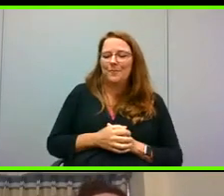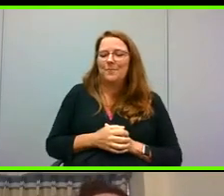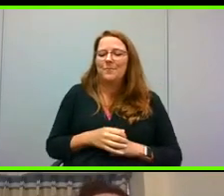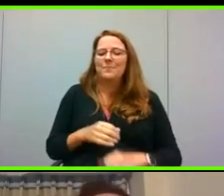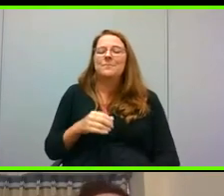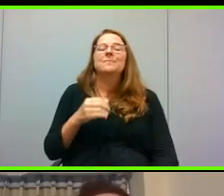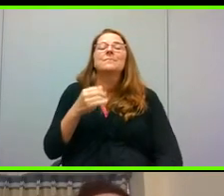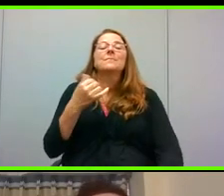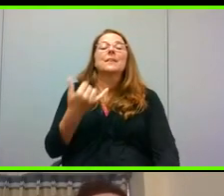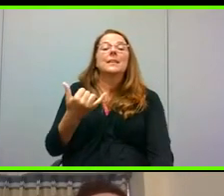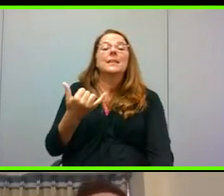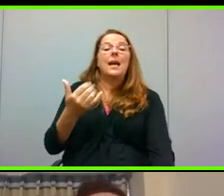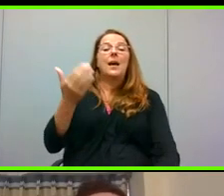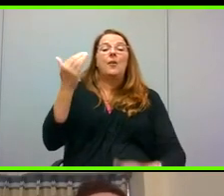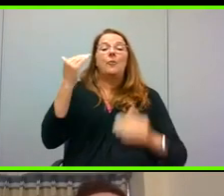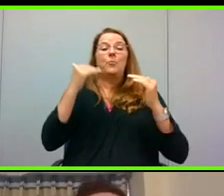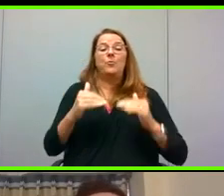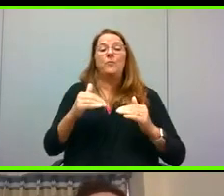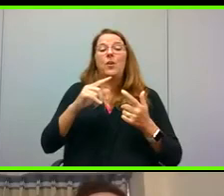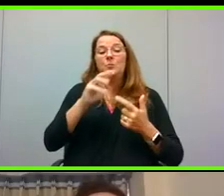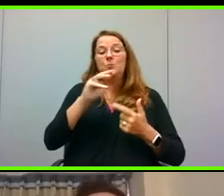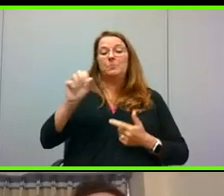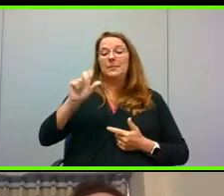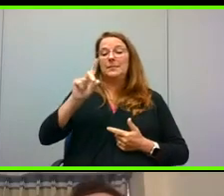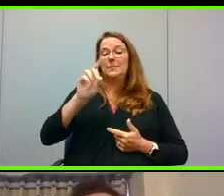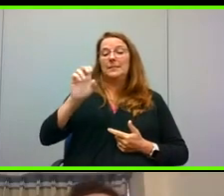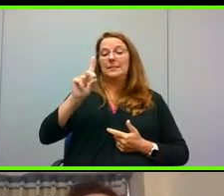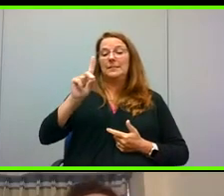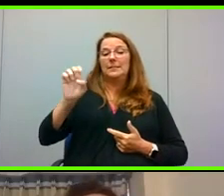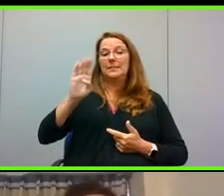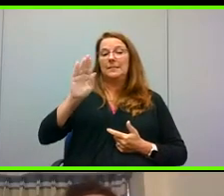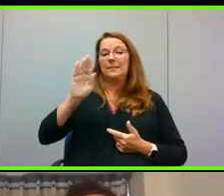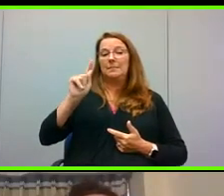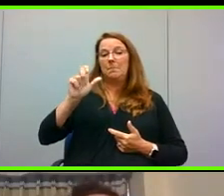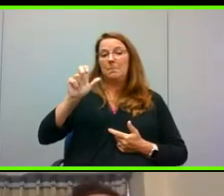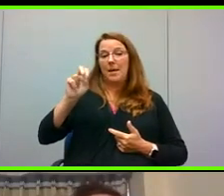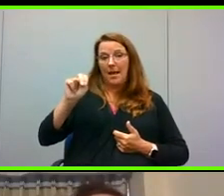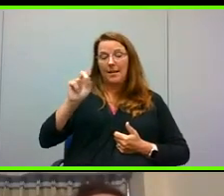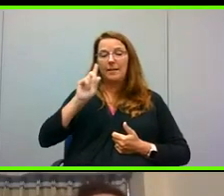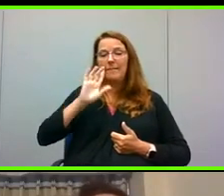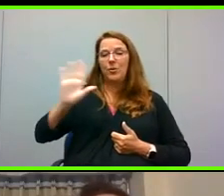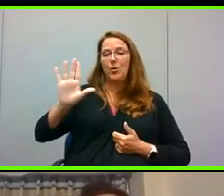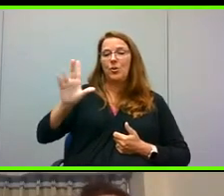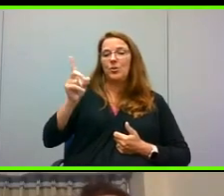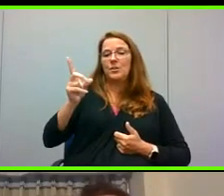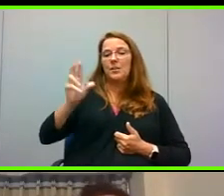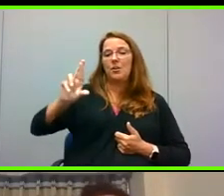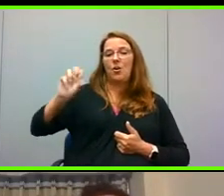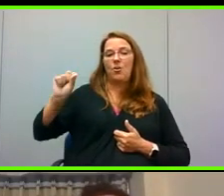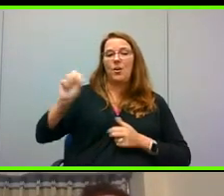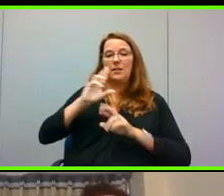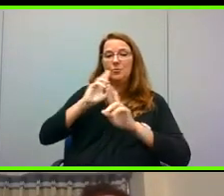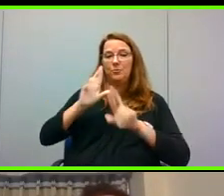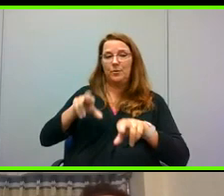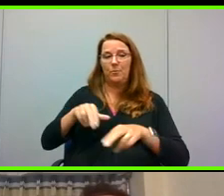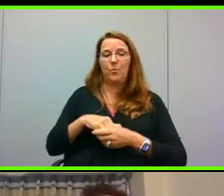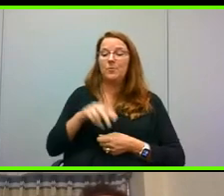Now we move on to Miss Dee Dee Batten with her DRS report. So, Dee